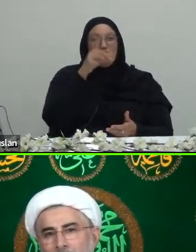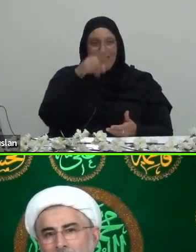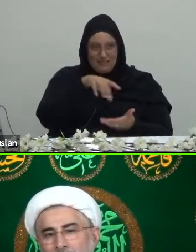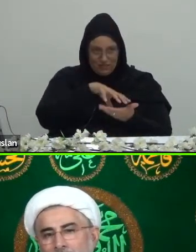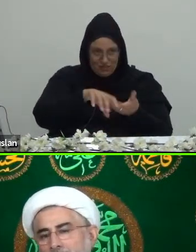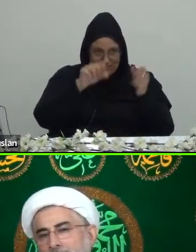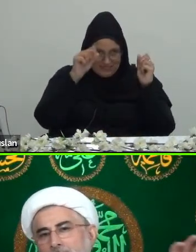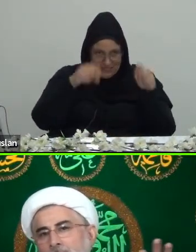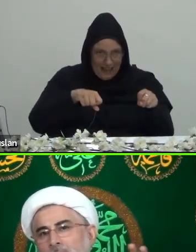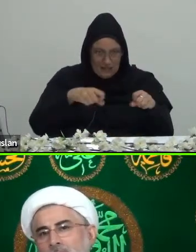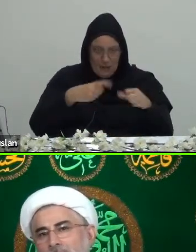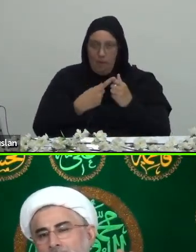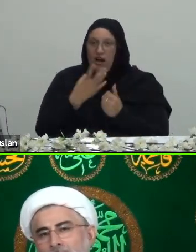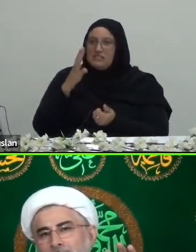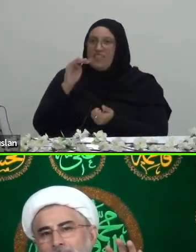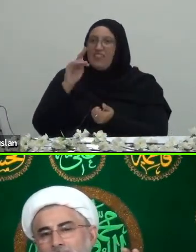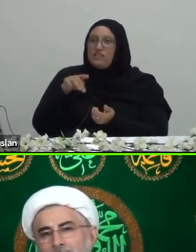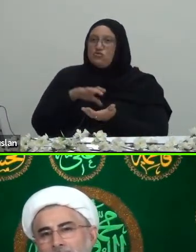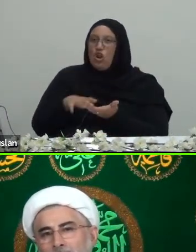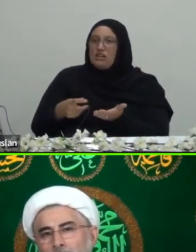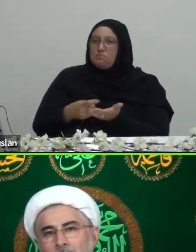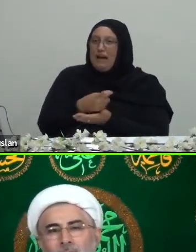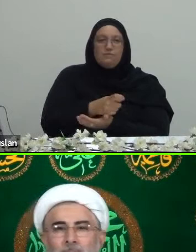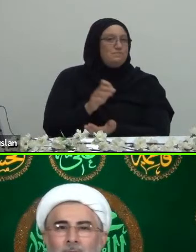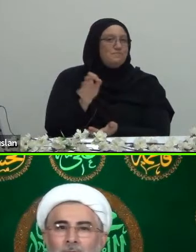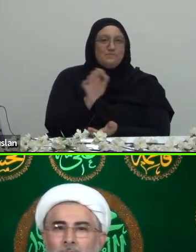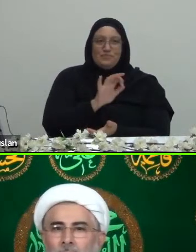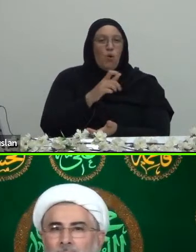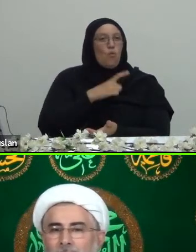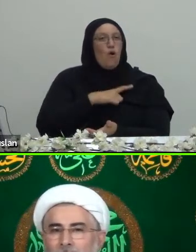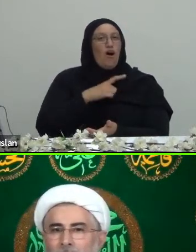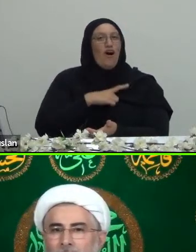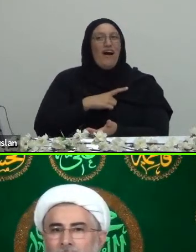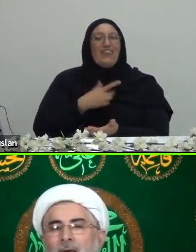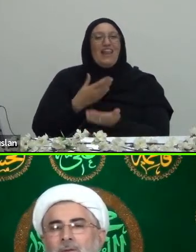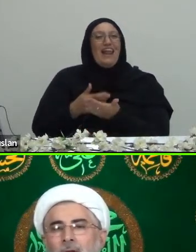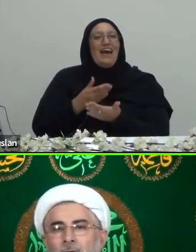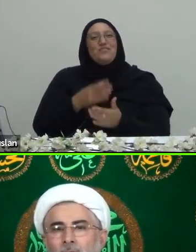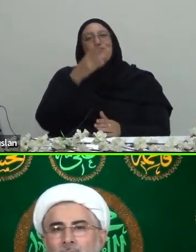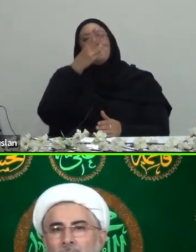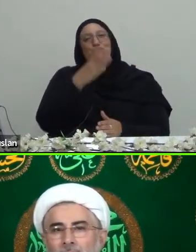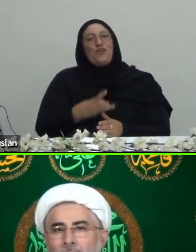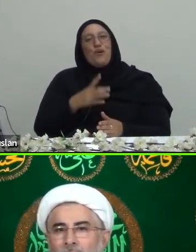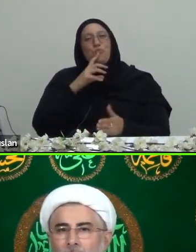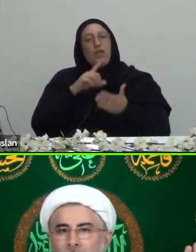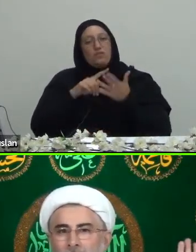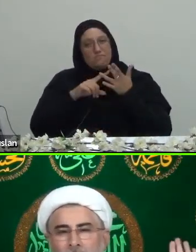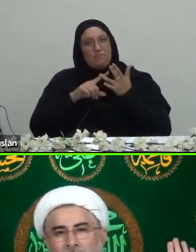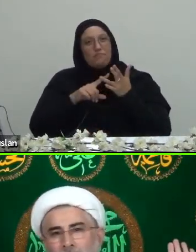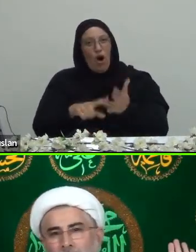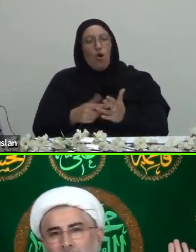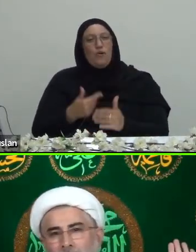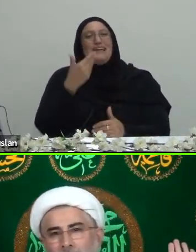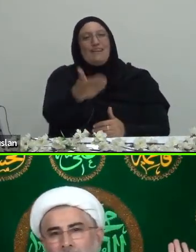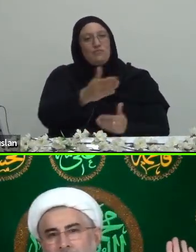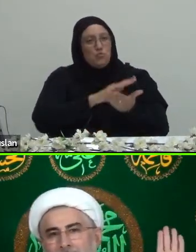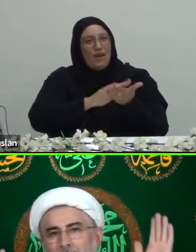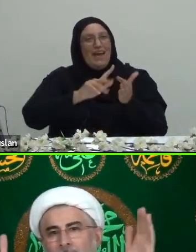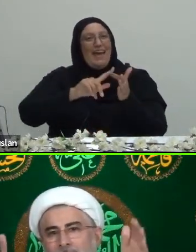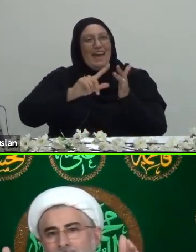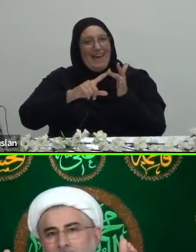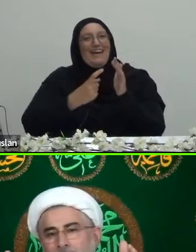of my estate? Because remember, the remaining 2/3 belongs to the heirs. The heirs have the right to say none of my